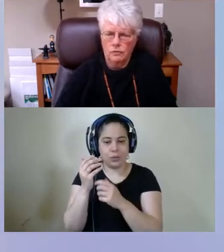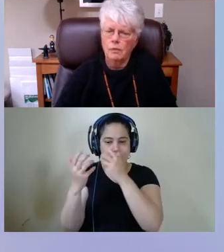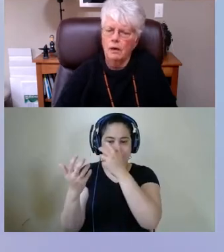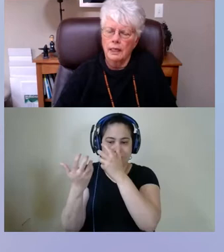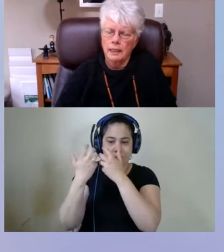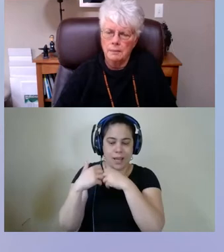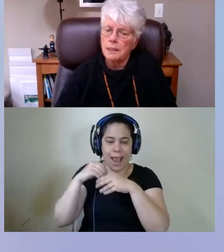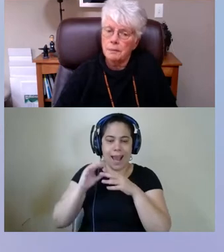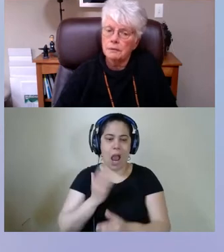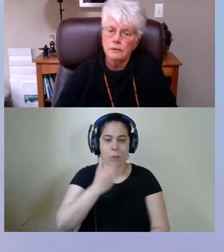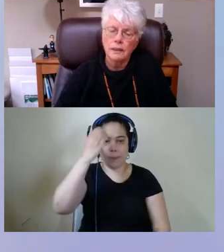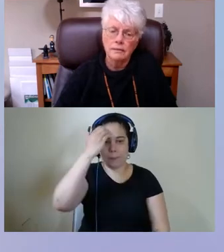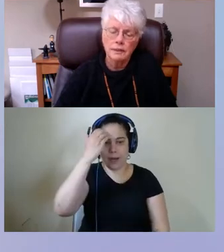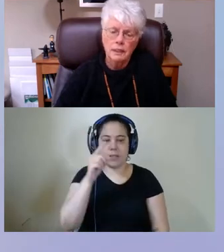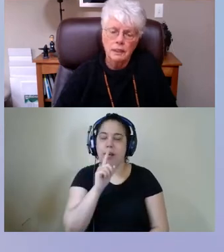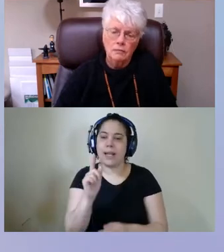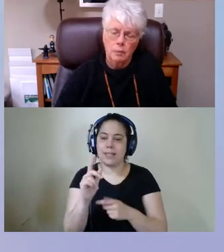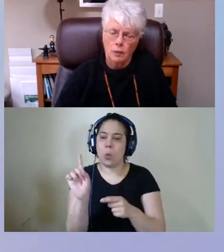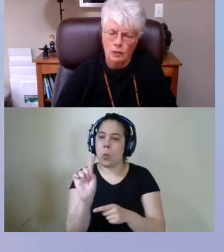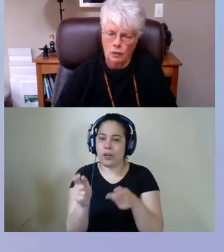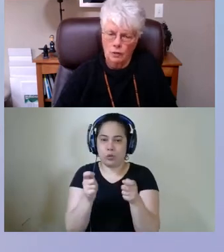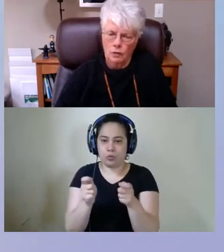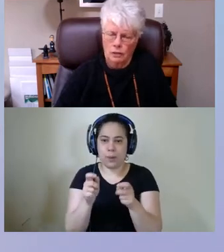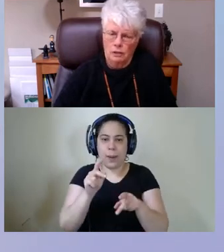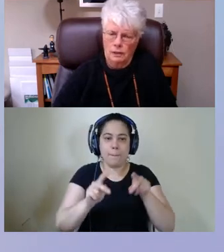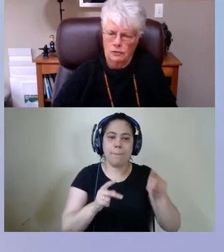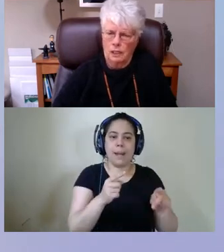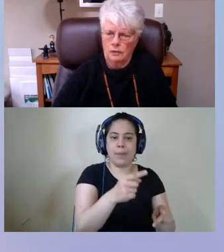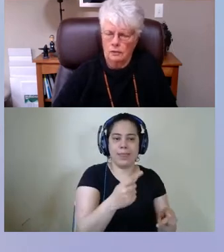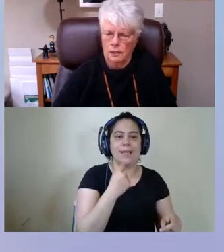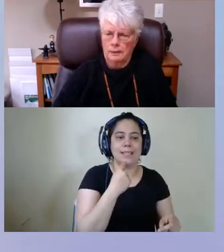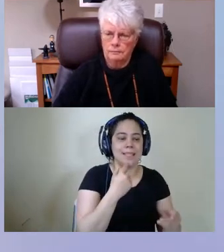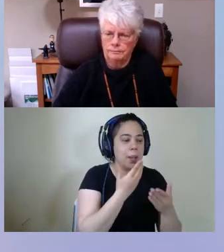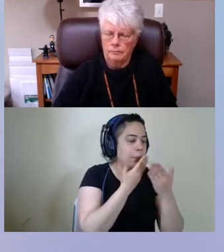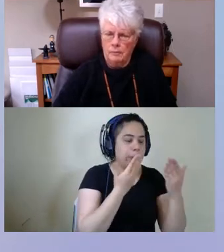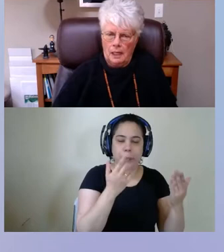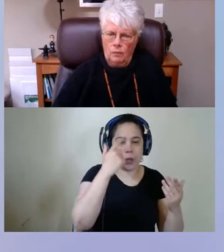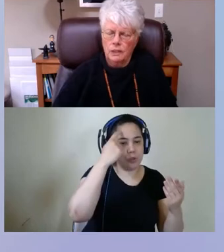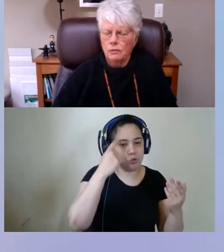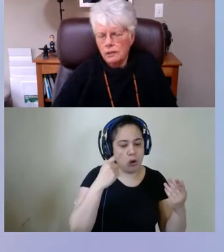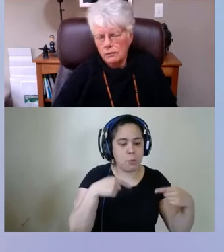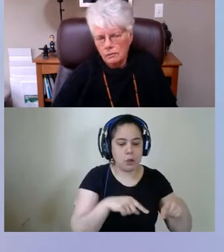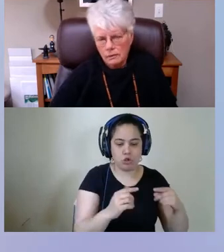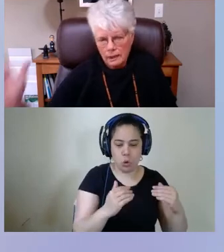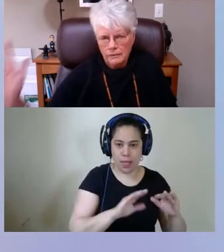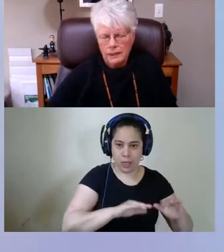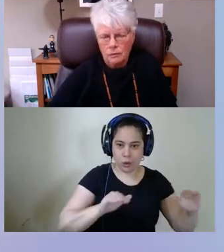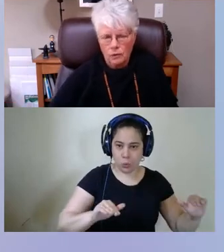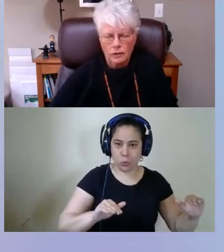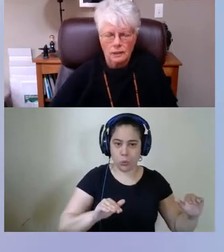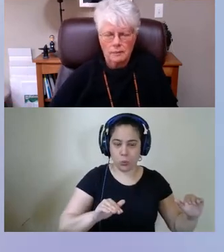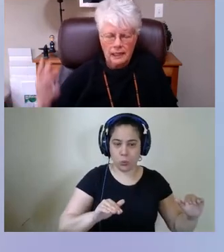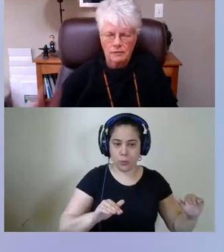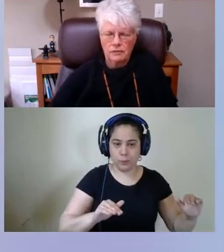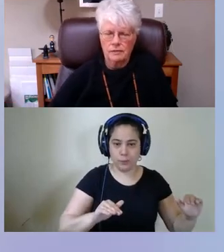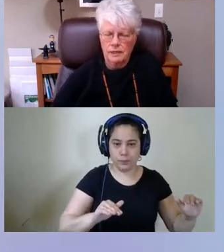controls, i.e. people who have report no early childhood trauma. When you live in the world